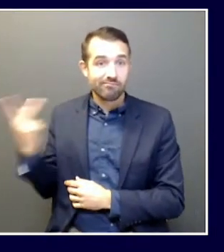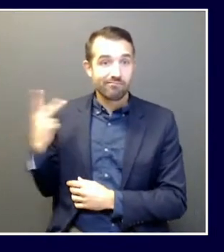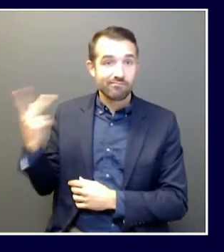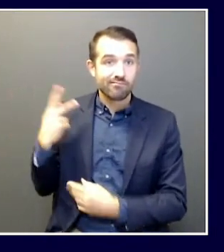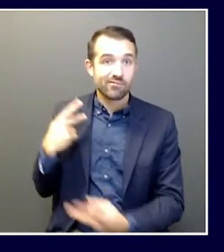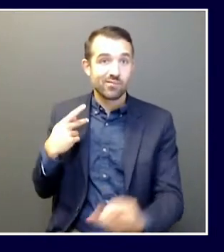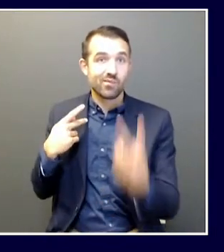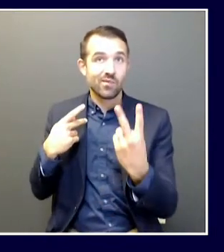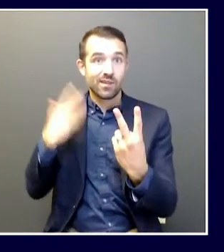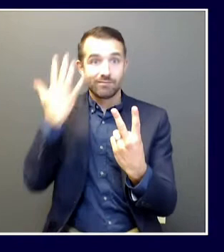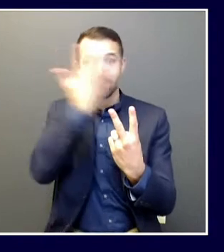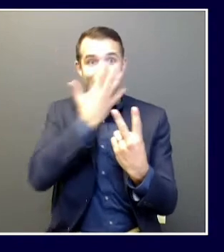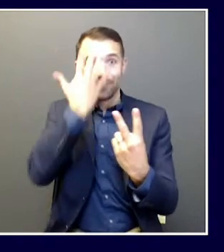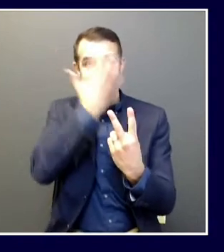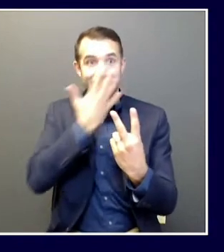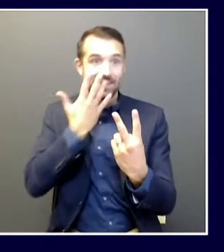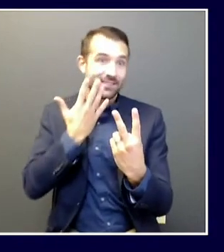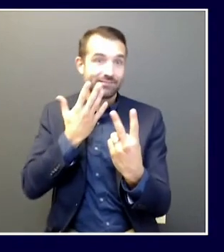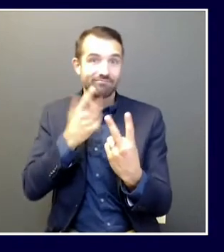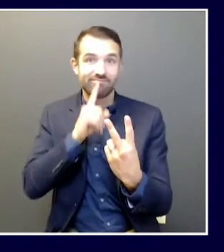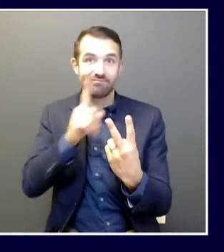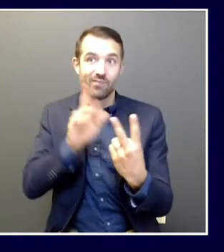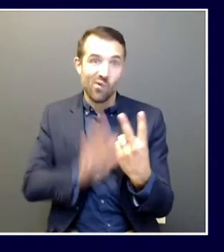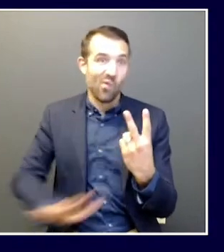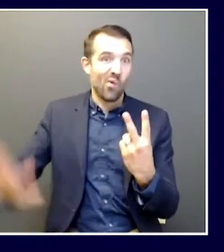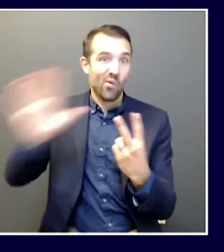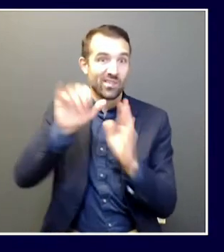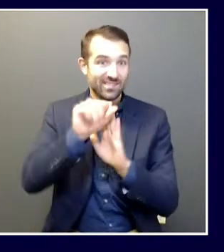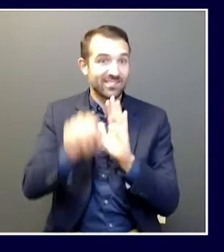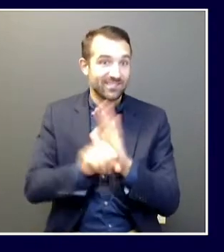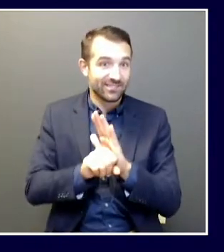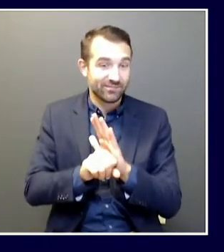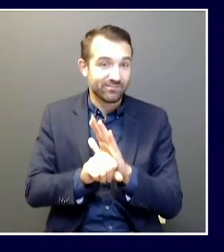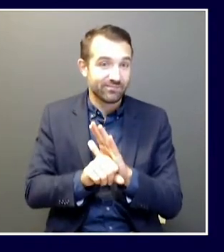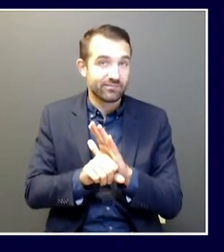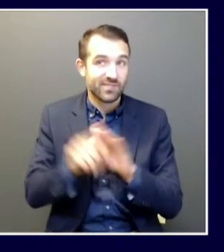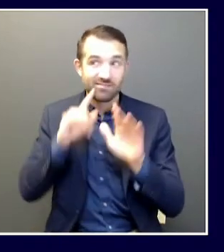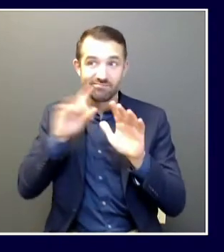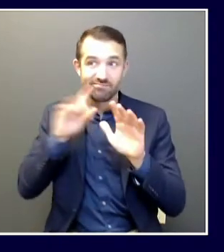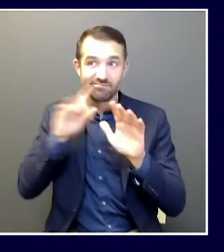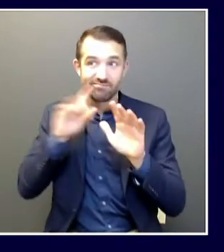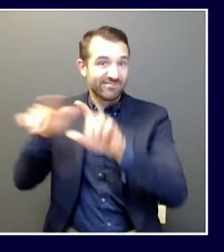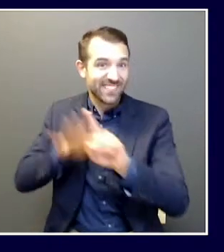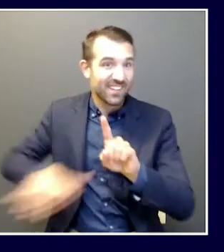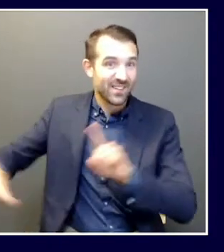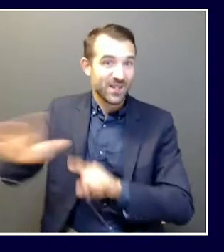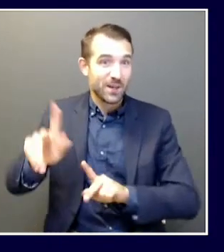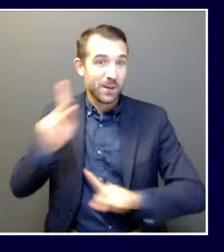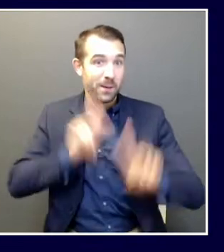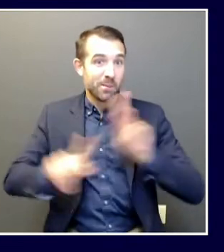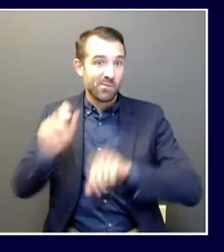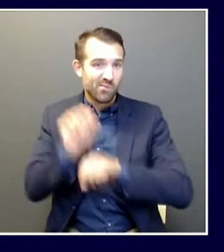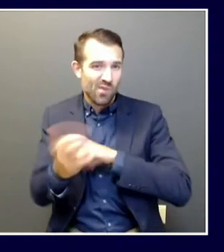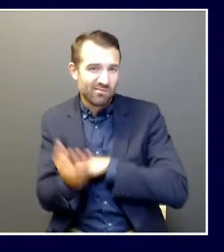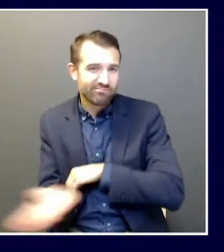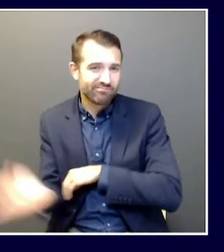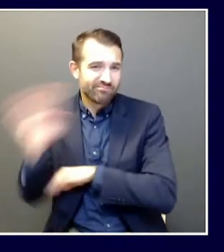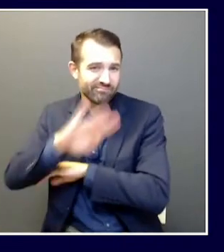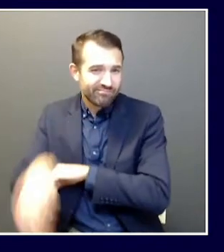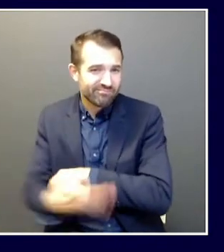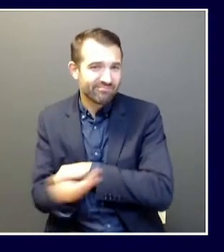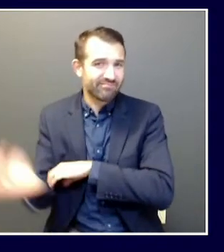working 24 hours a day, 7 days a week to ensure the safety of Maine people during this historic